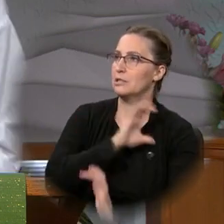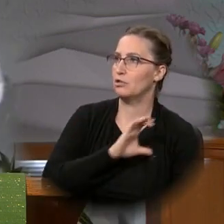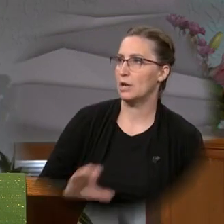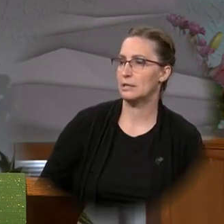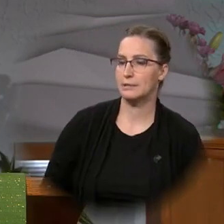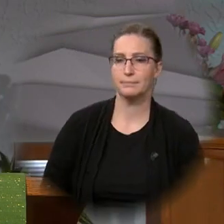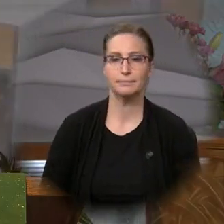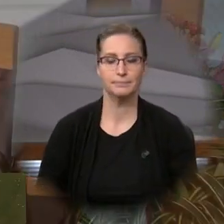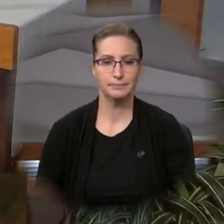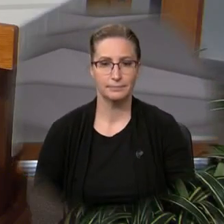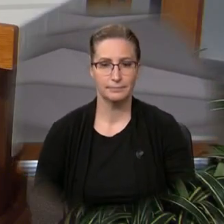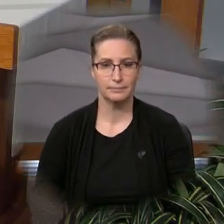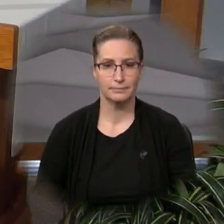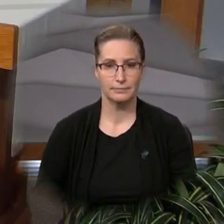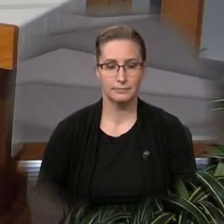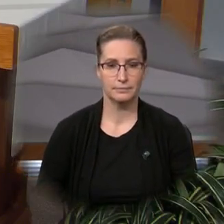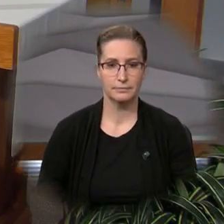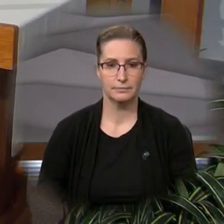Christ.